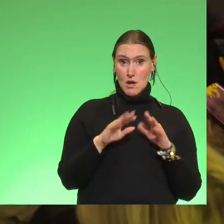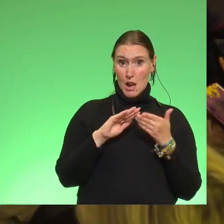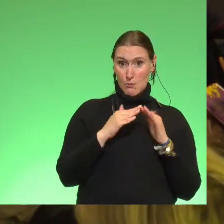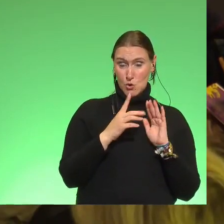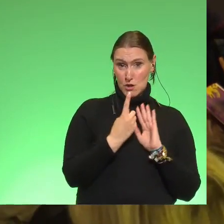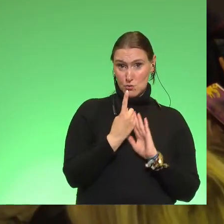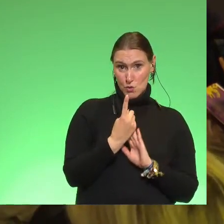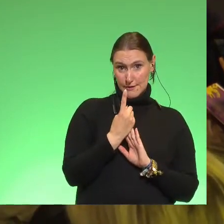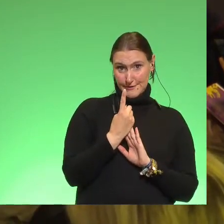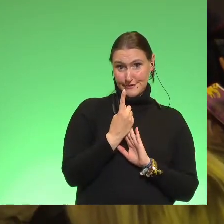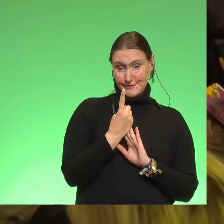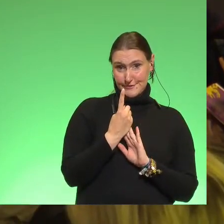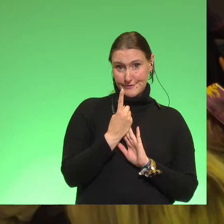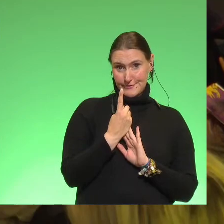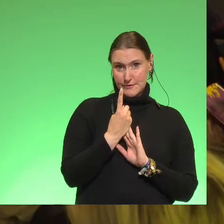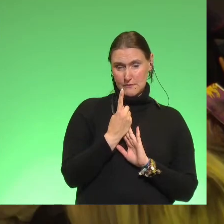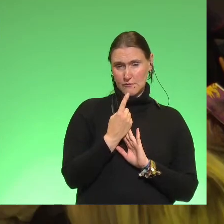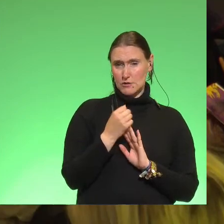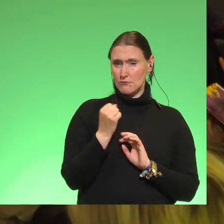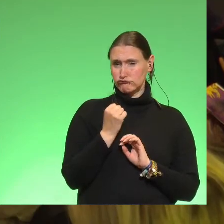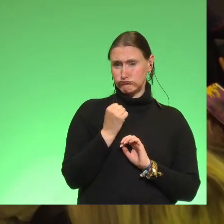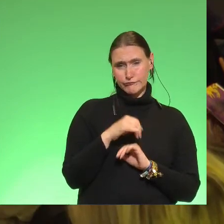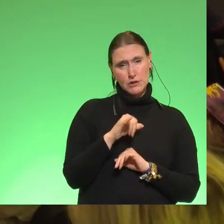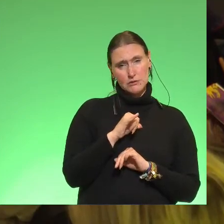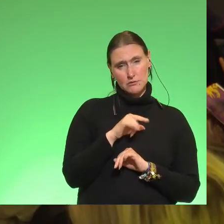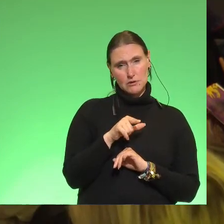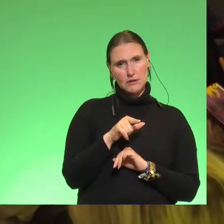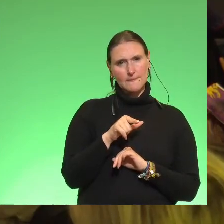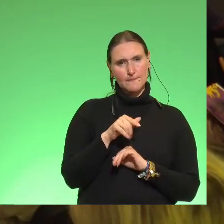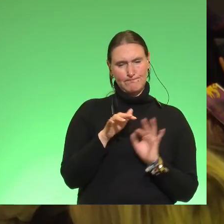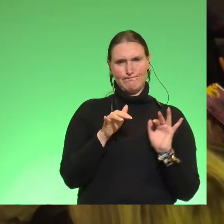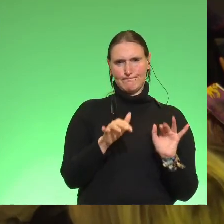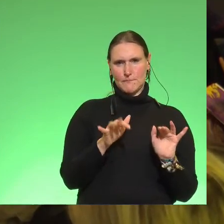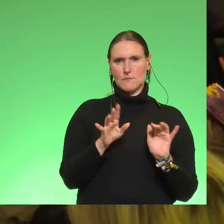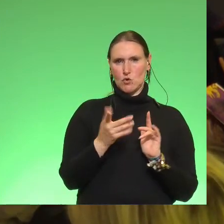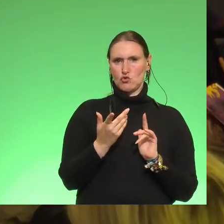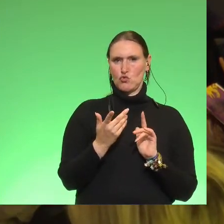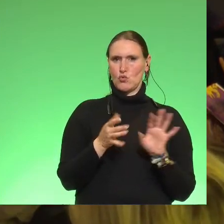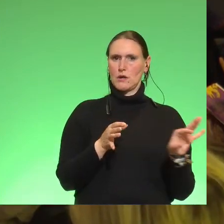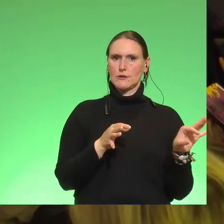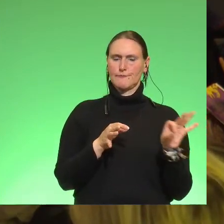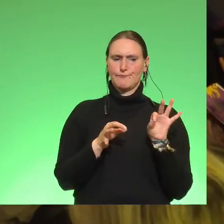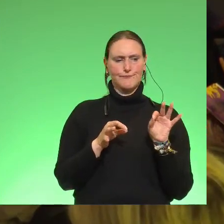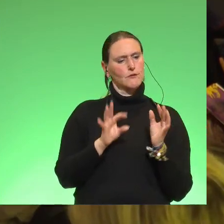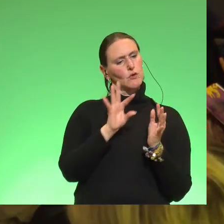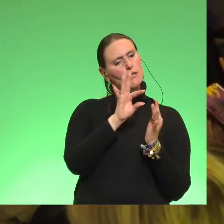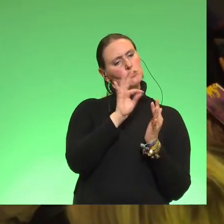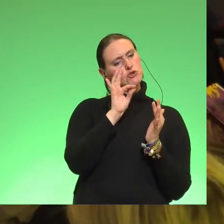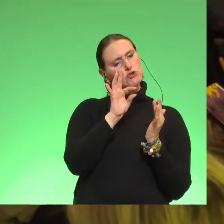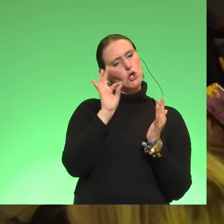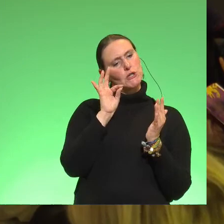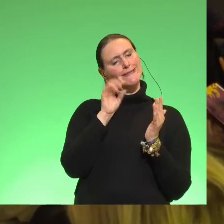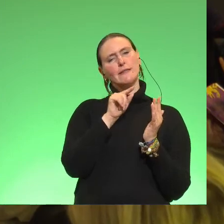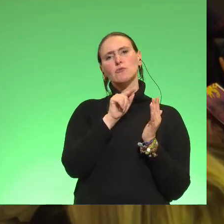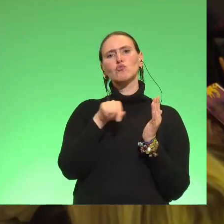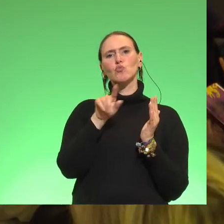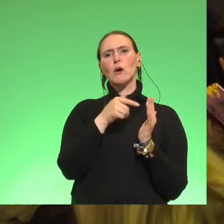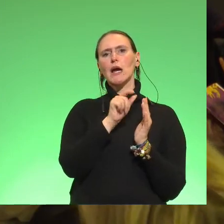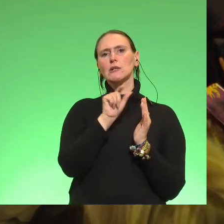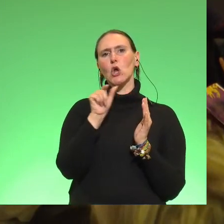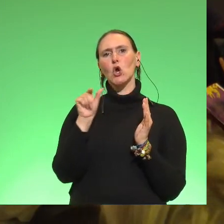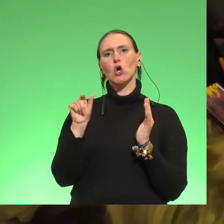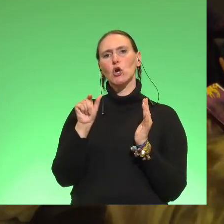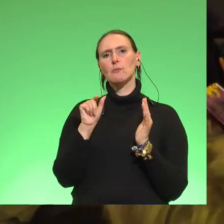incredibly interesting that there was this choice to use all these terms that are not English or